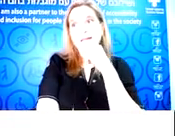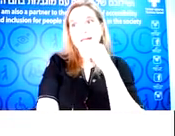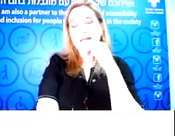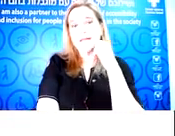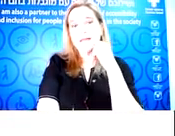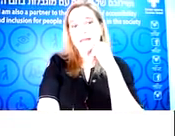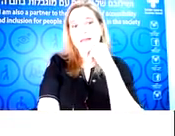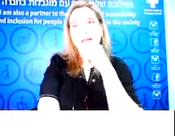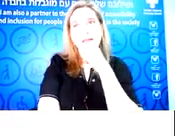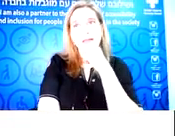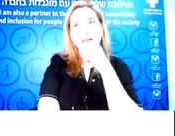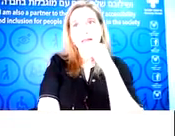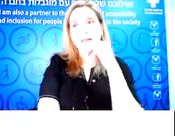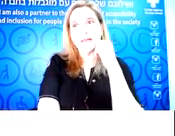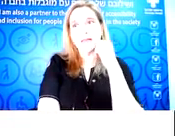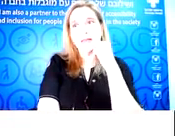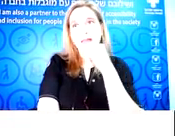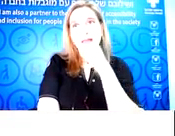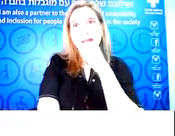work?